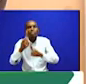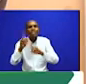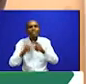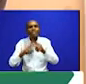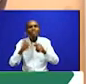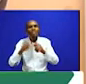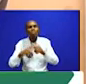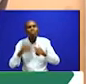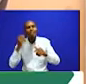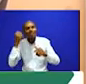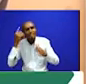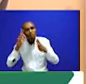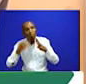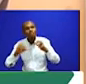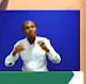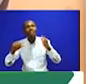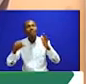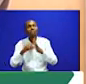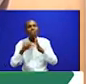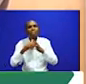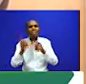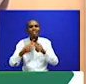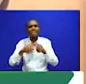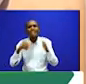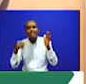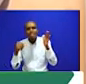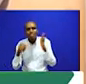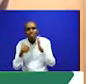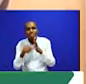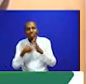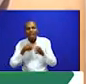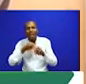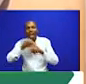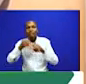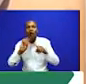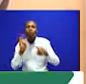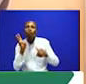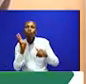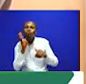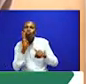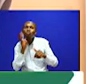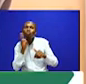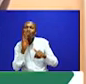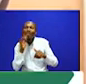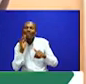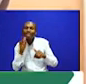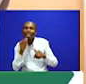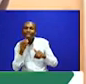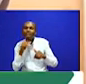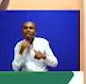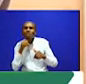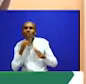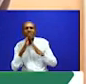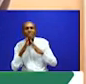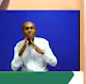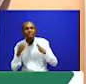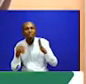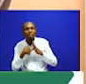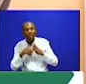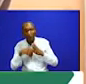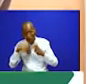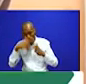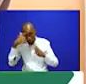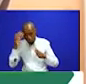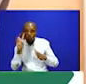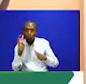ingikegendirete Bona ige ishu ya maache mwaro liriteli ishu enene kia era maache na aroro